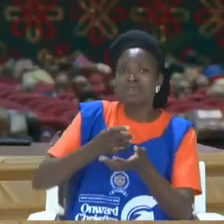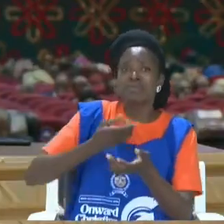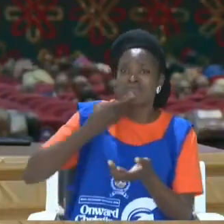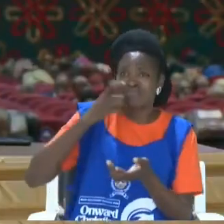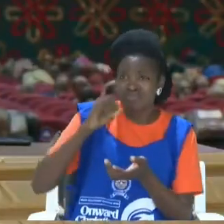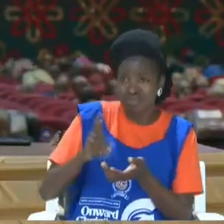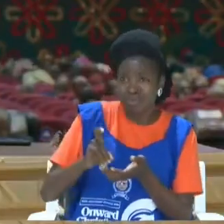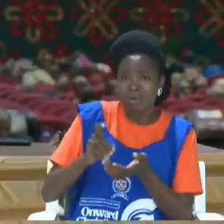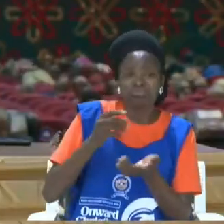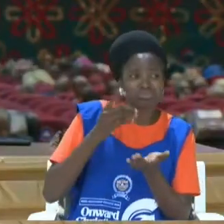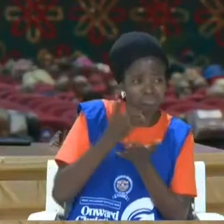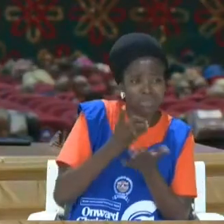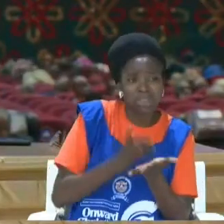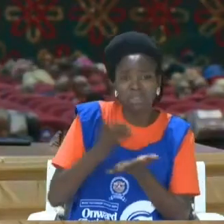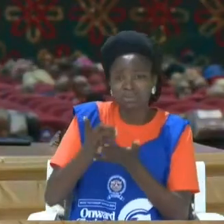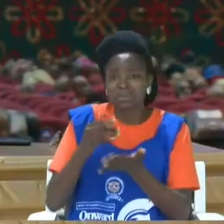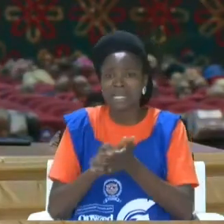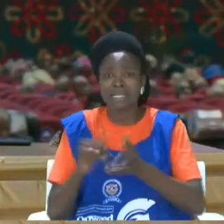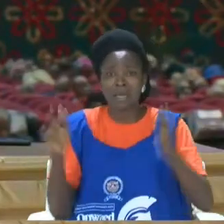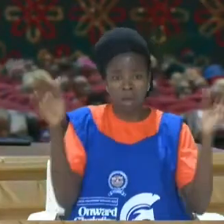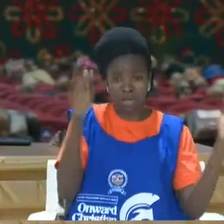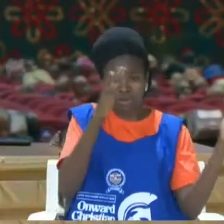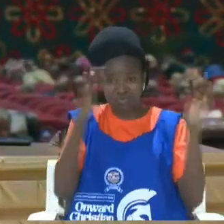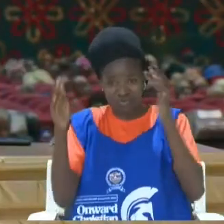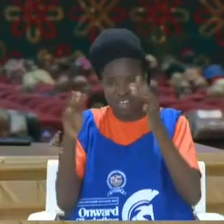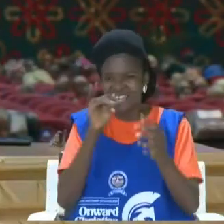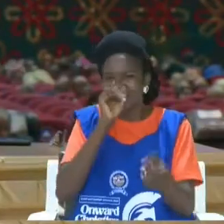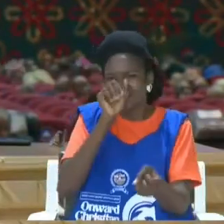to us that the wind is a mystery.